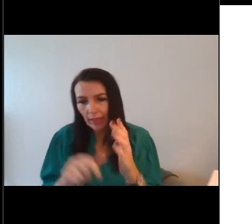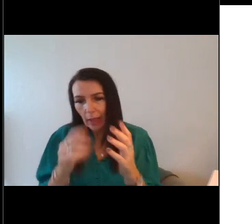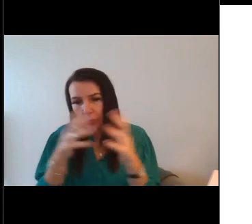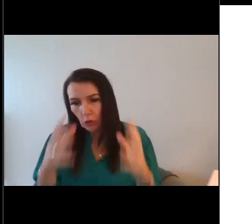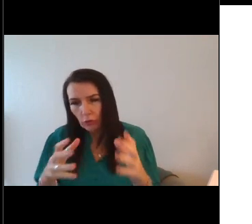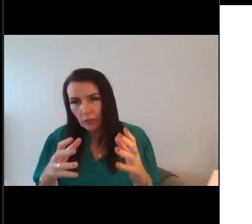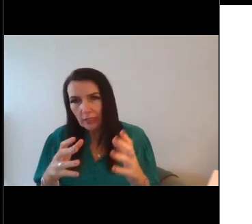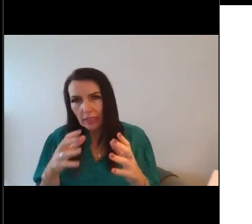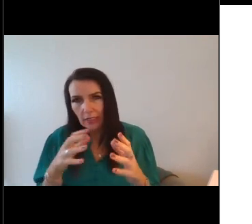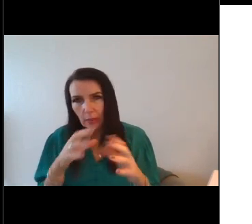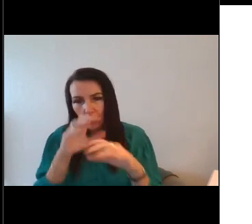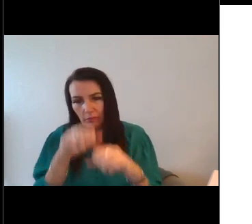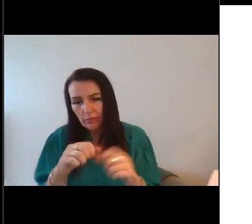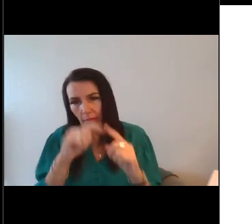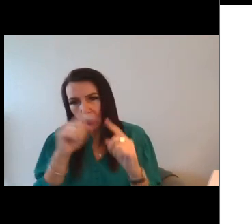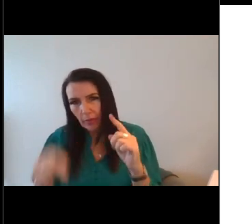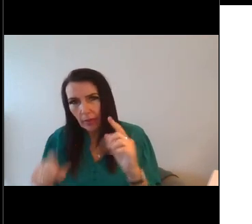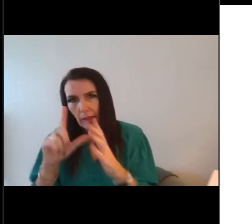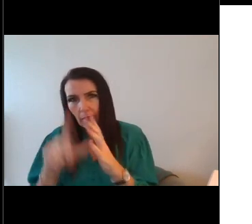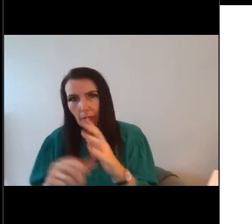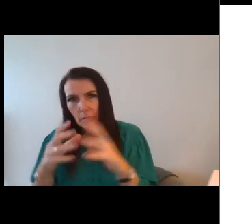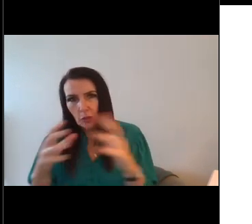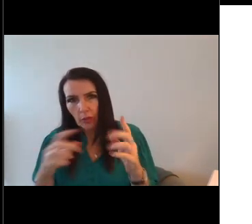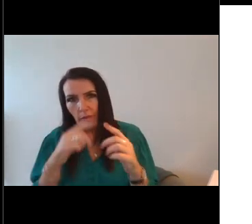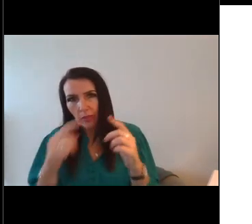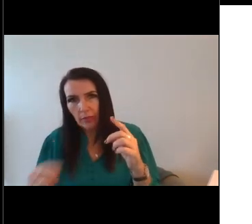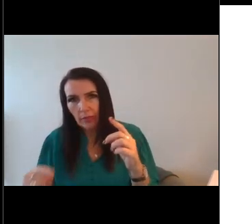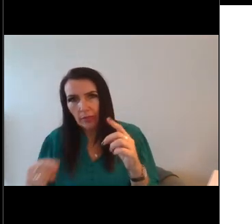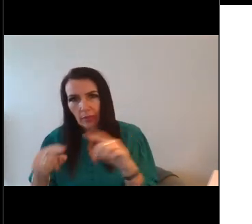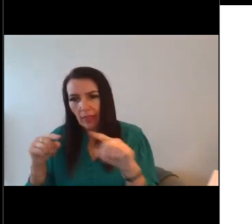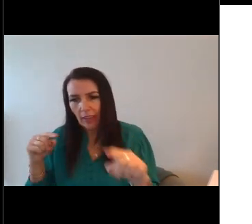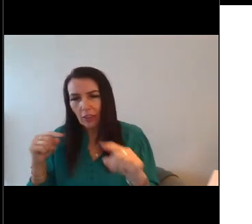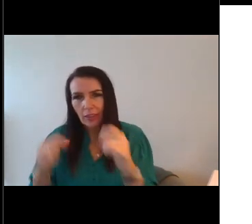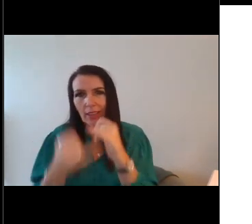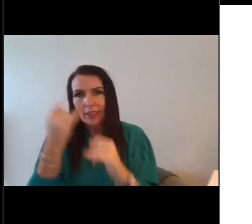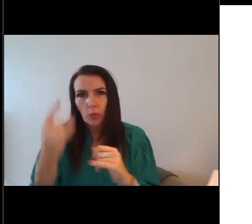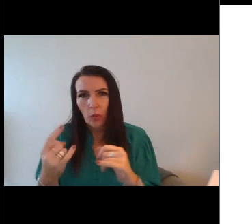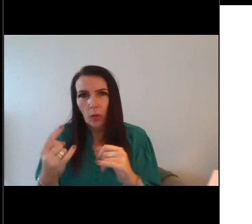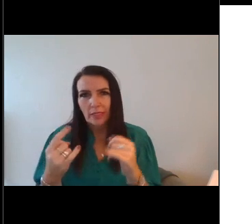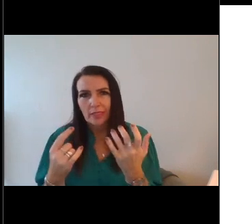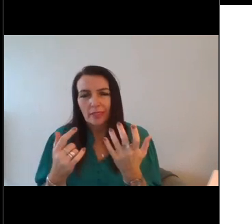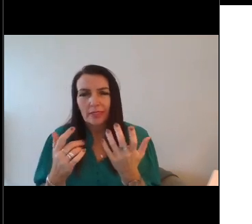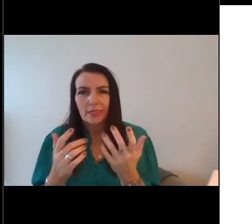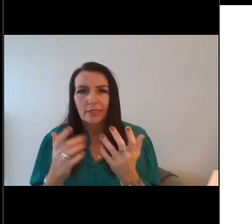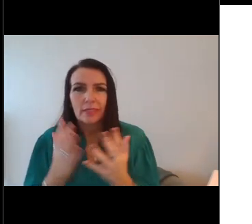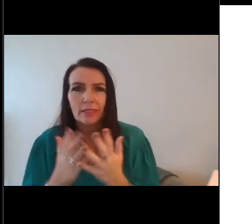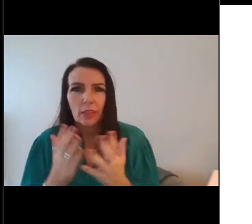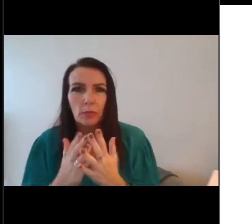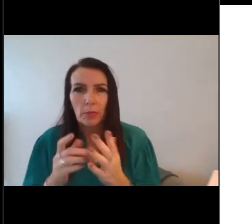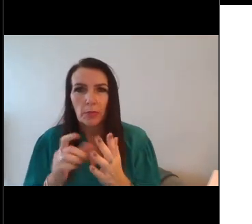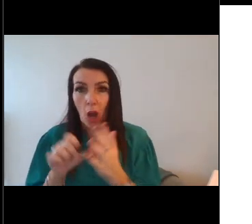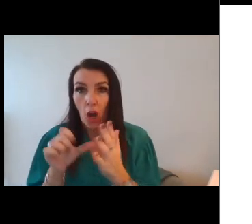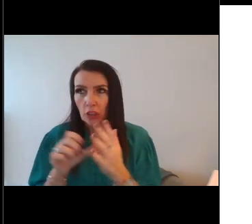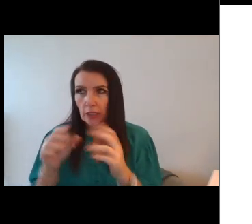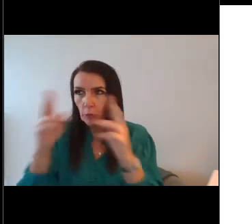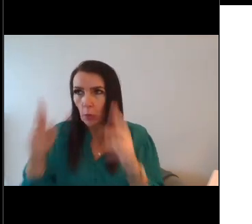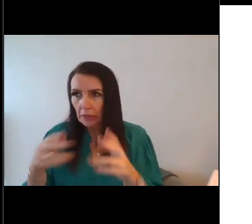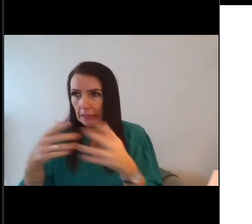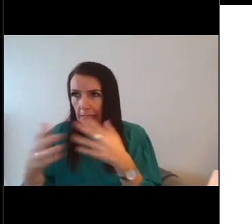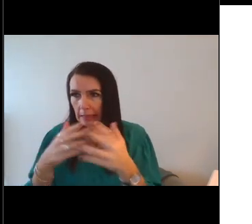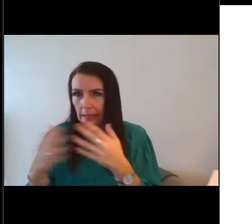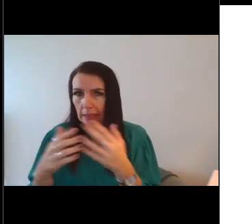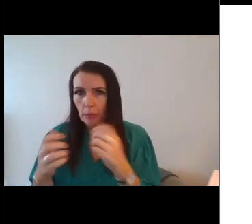up the measures, followed by a late majority, and then eventually the laggards, so the last ones, or in this case, maybe the hardest to treat properties or the most deprived